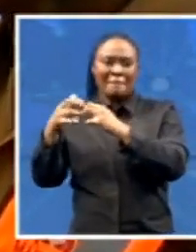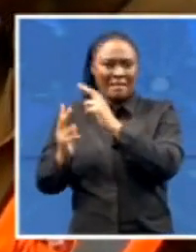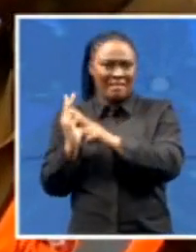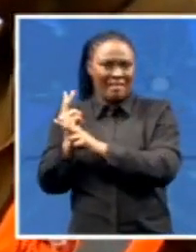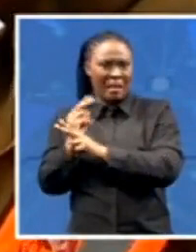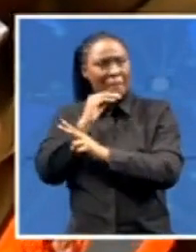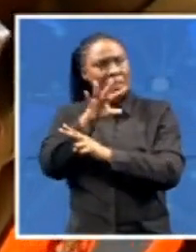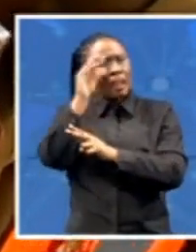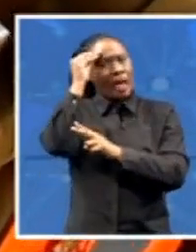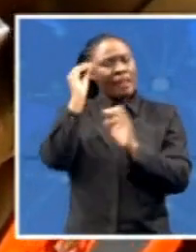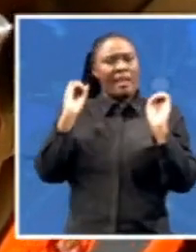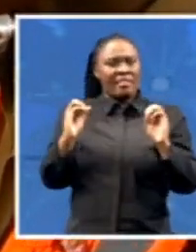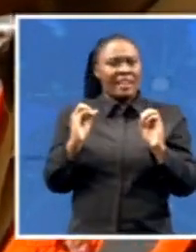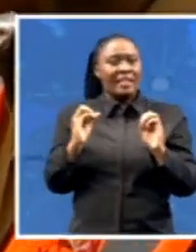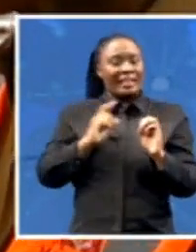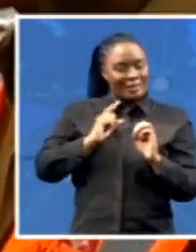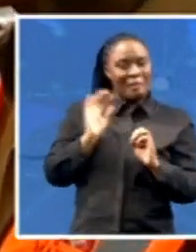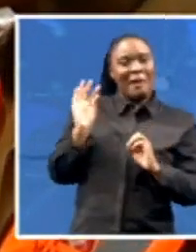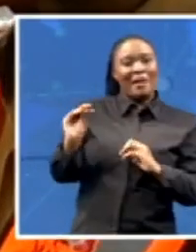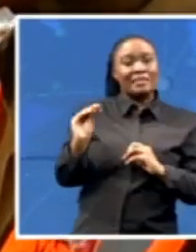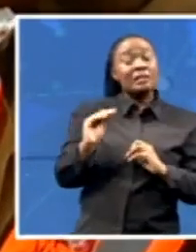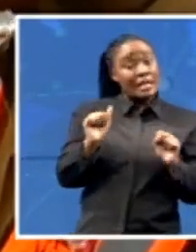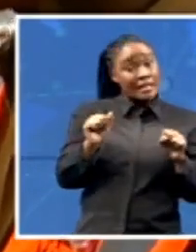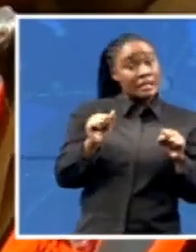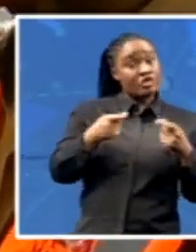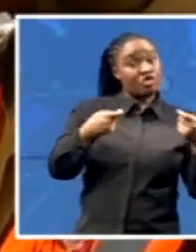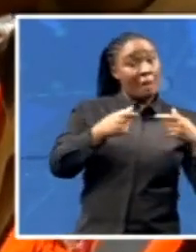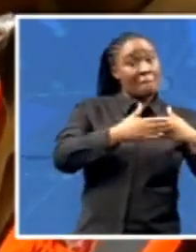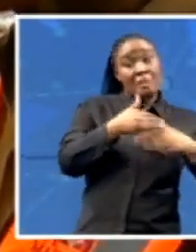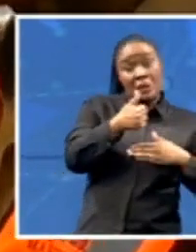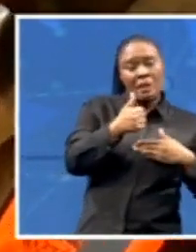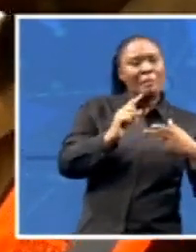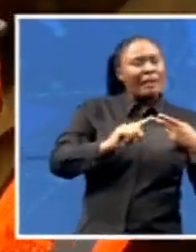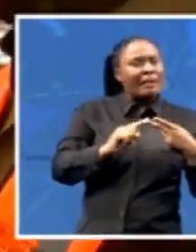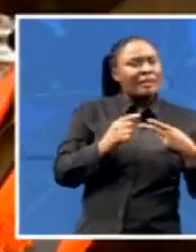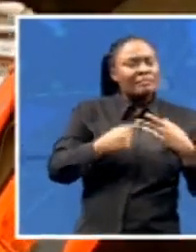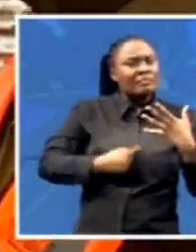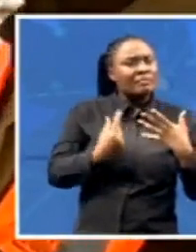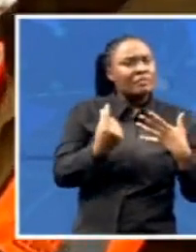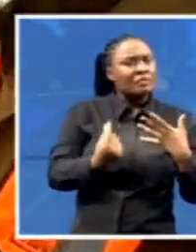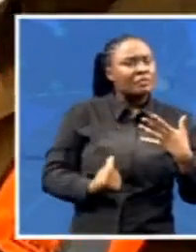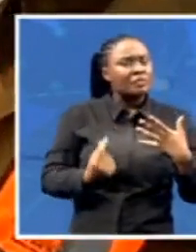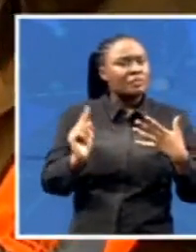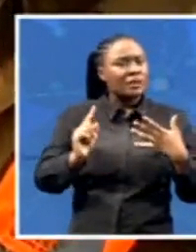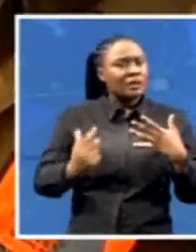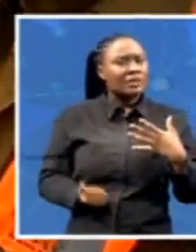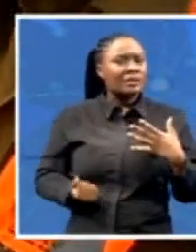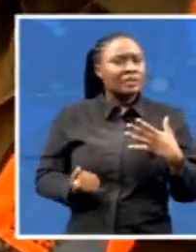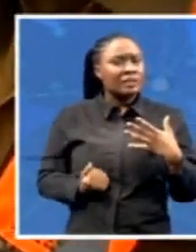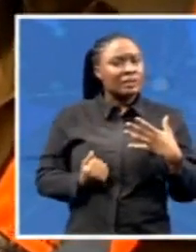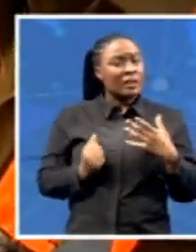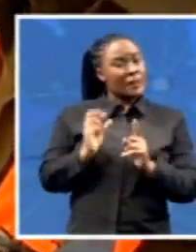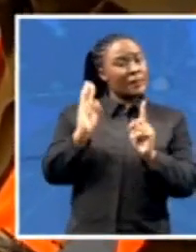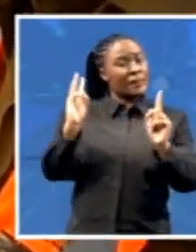asking, apart from shutting the shops down, will the only other harsh, serious action to be